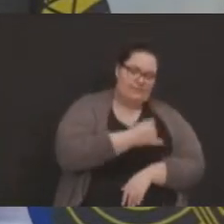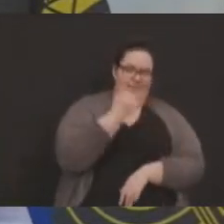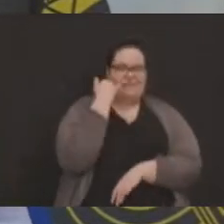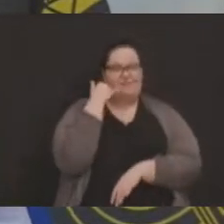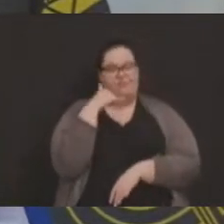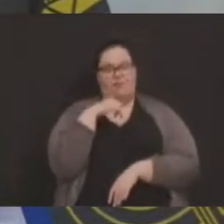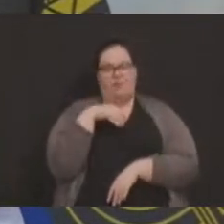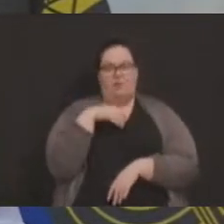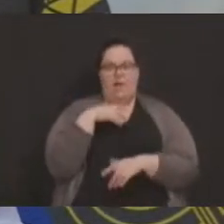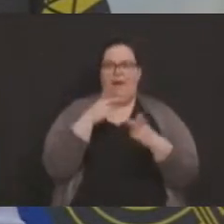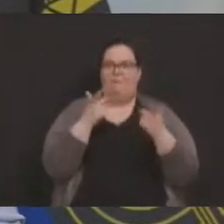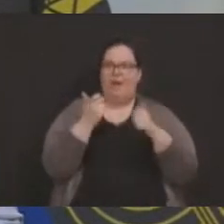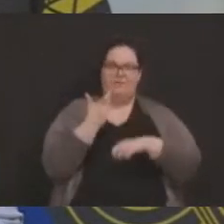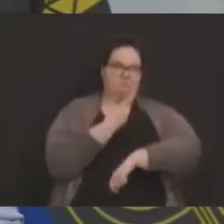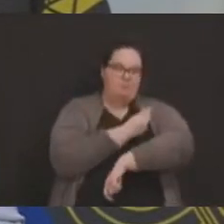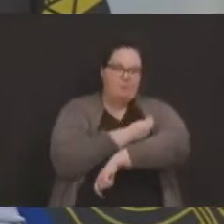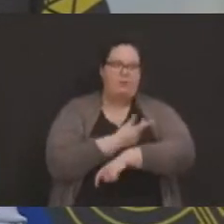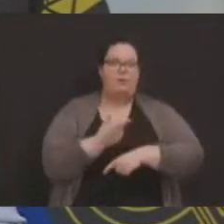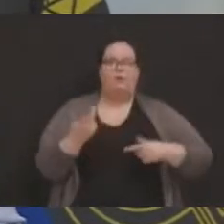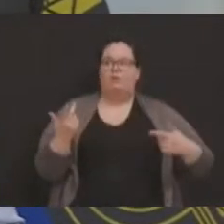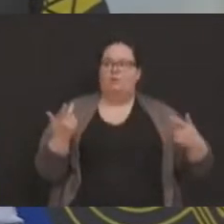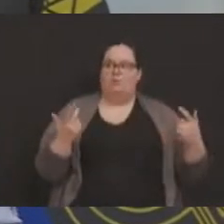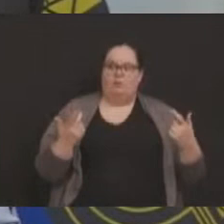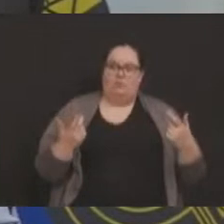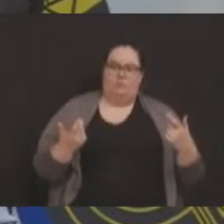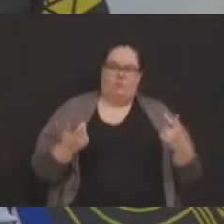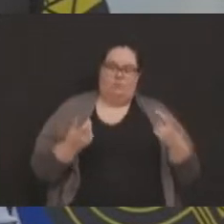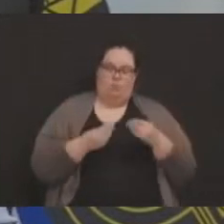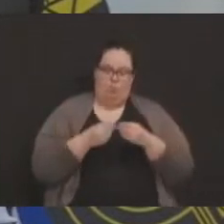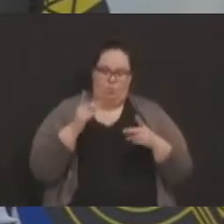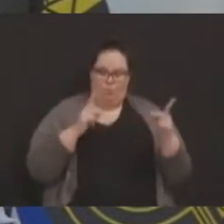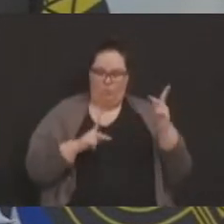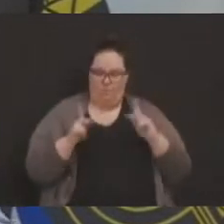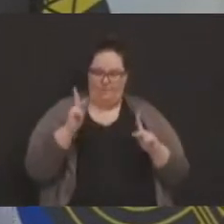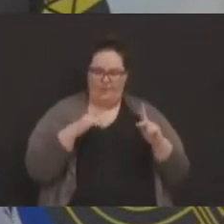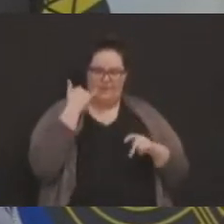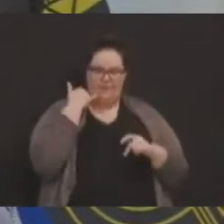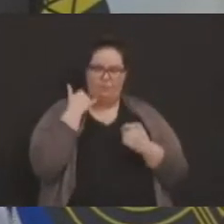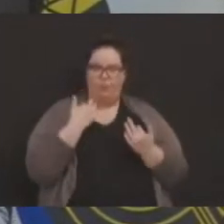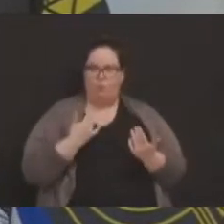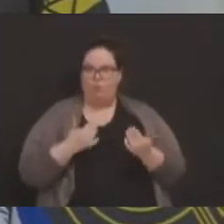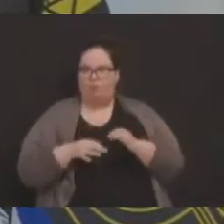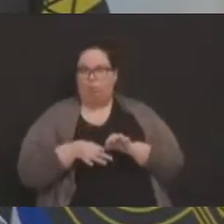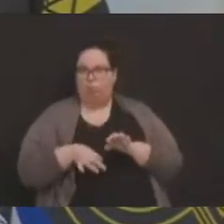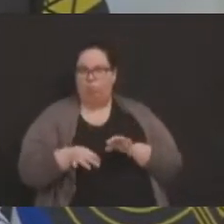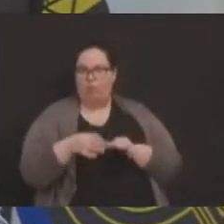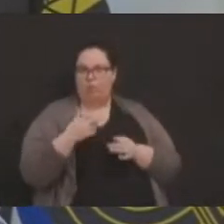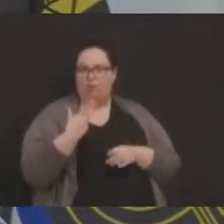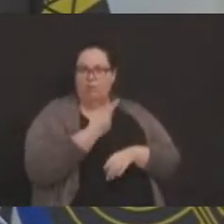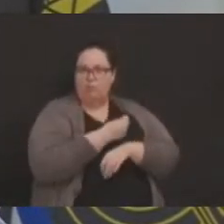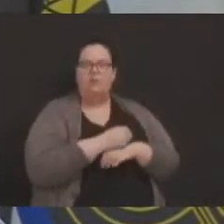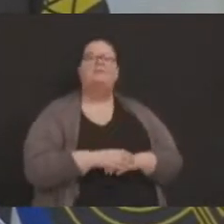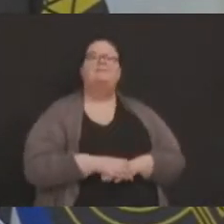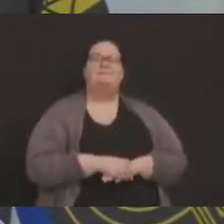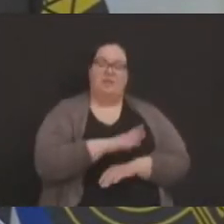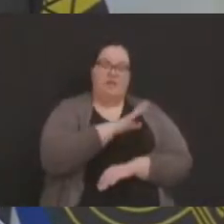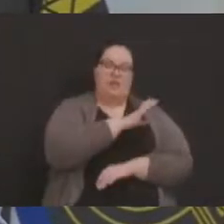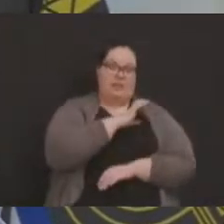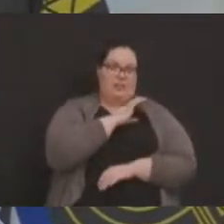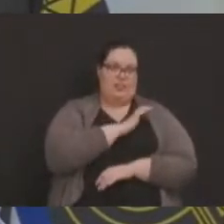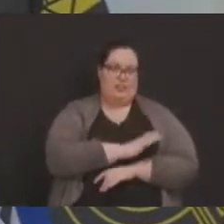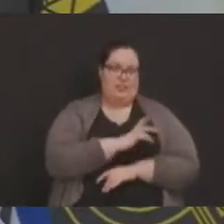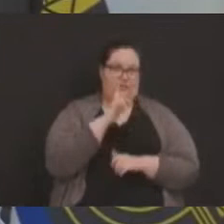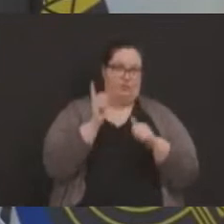to administer the first dose of the Pfizer vaccine are not planned for this week, but our work is continuing for vaccinating New Brunswickers.